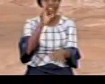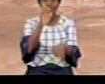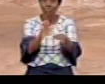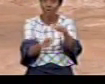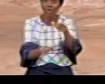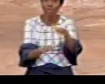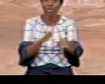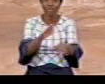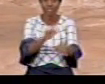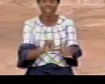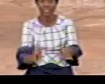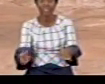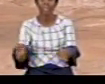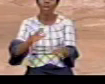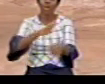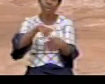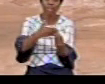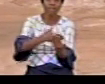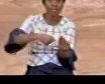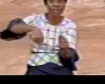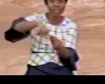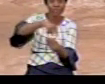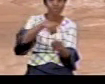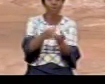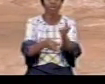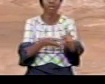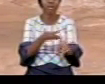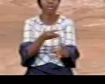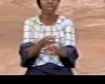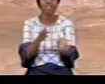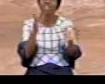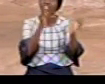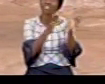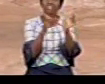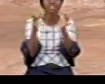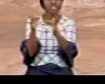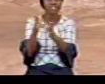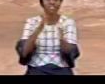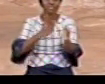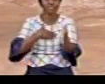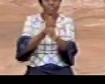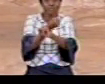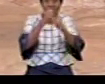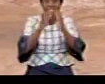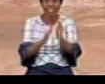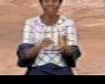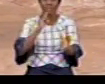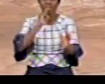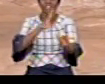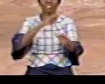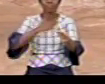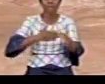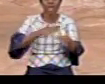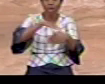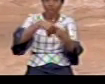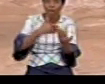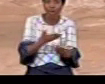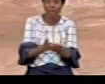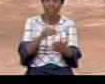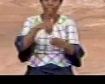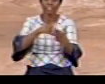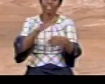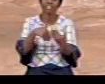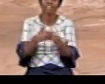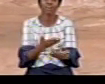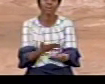Satan is moving all over the world, but Jesus, my Savior, is my